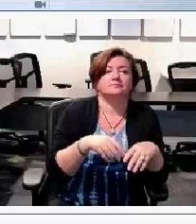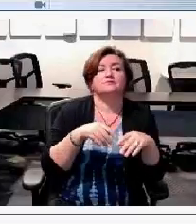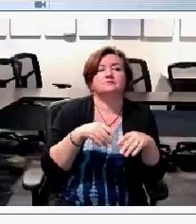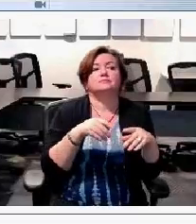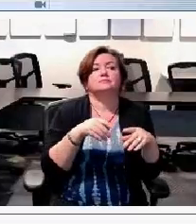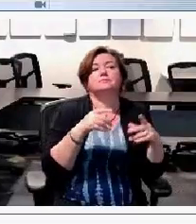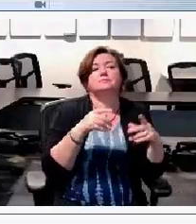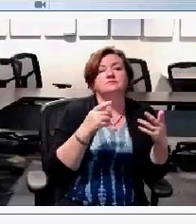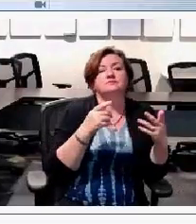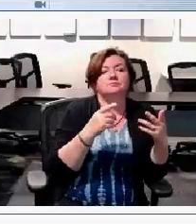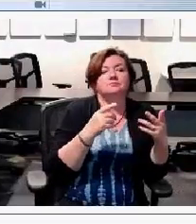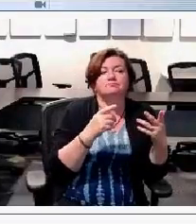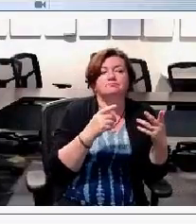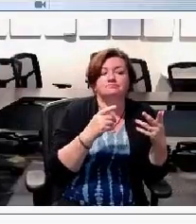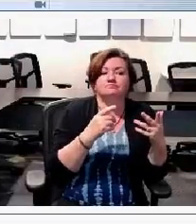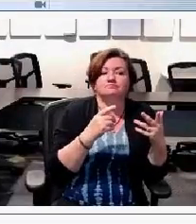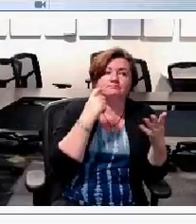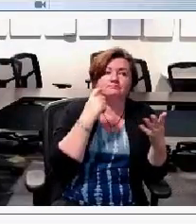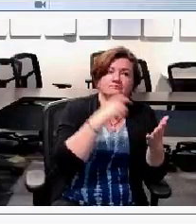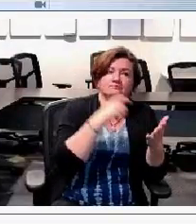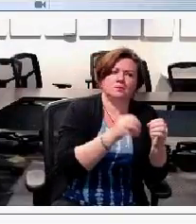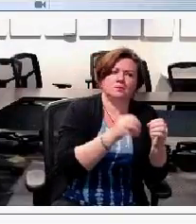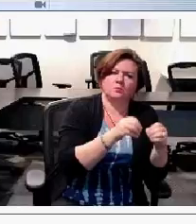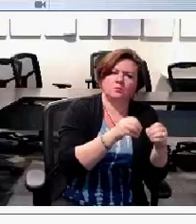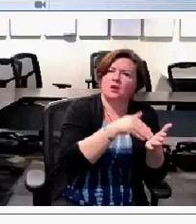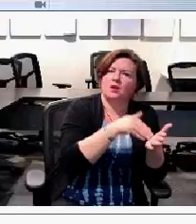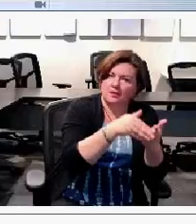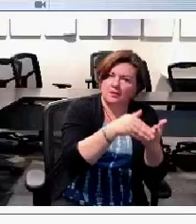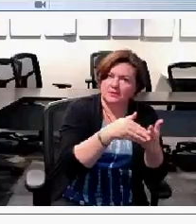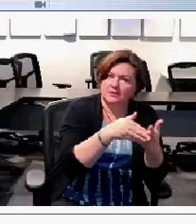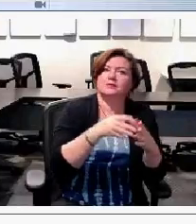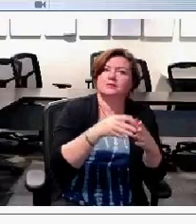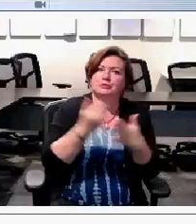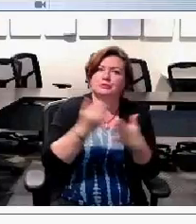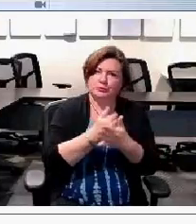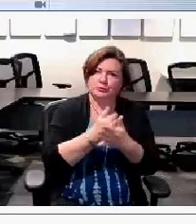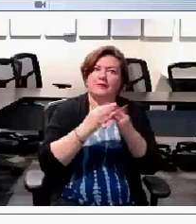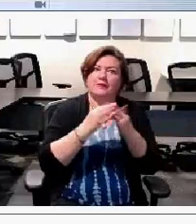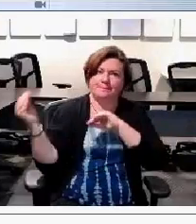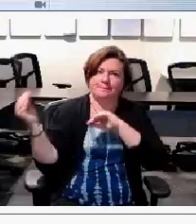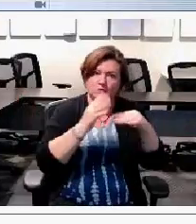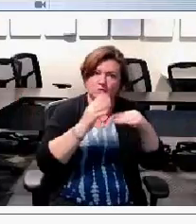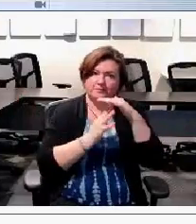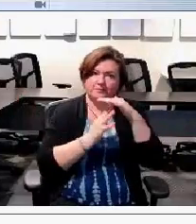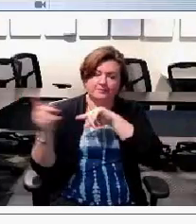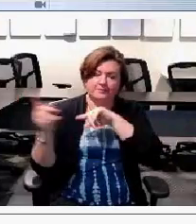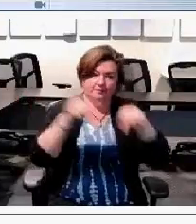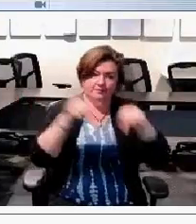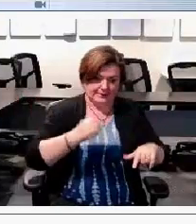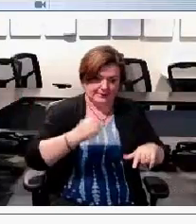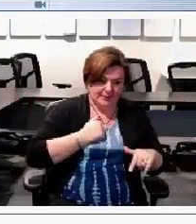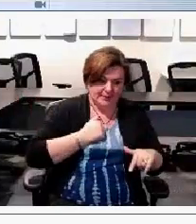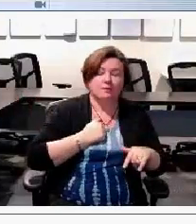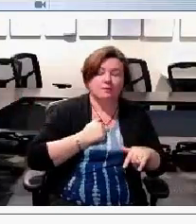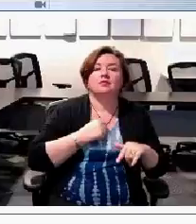The chat we've been noticing a lot is families moving to Canada and being diagnosed with a hearing